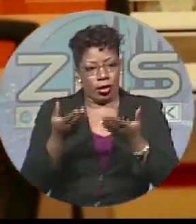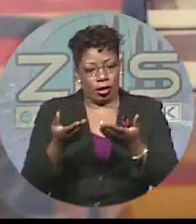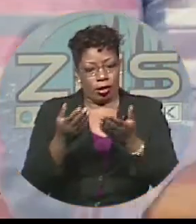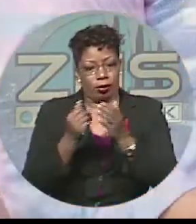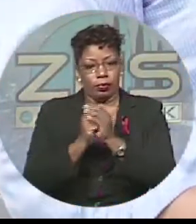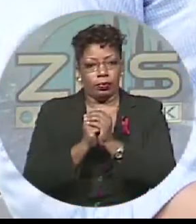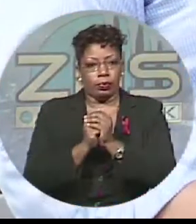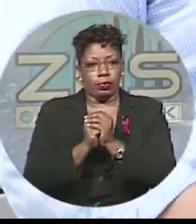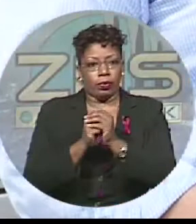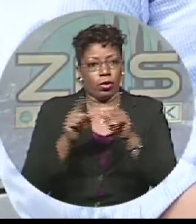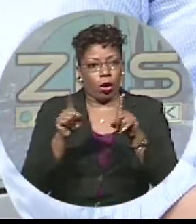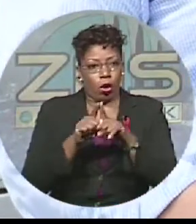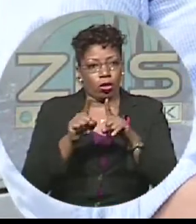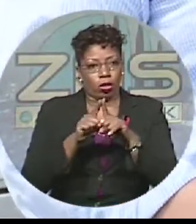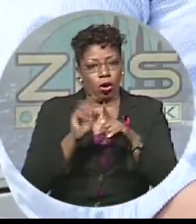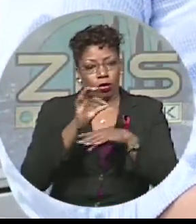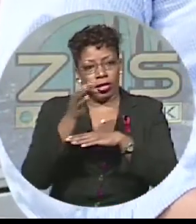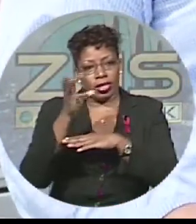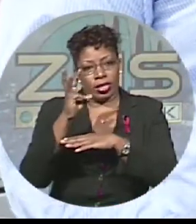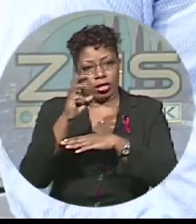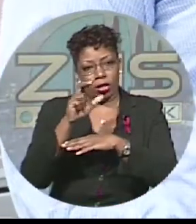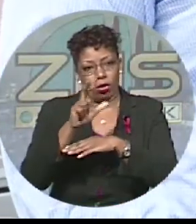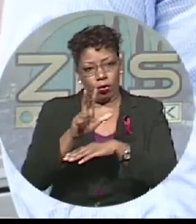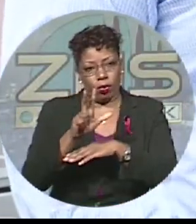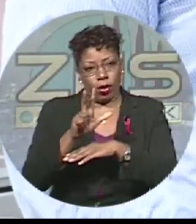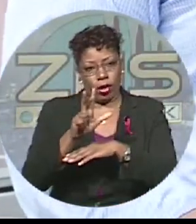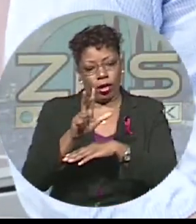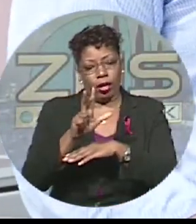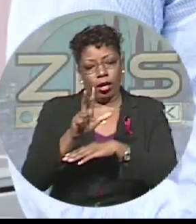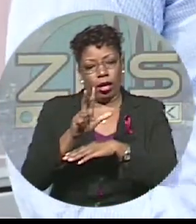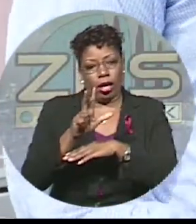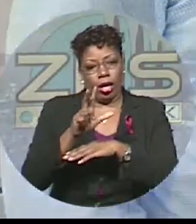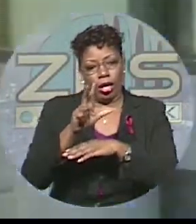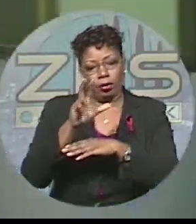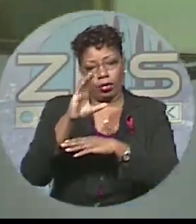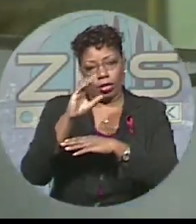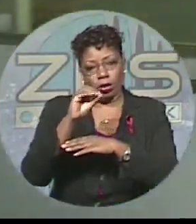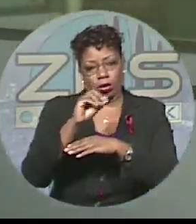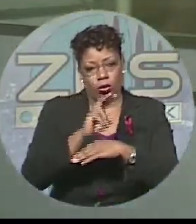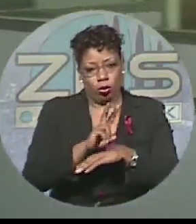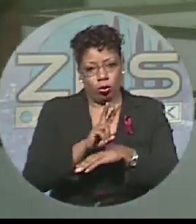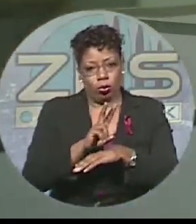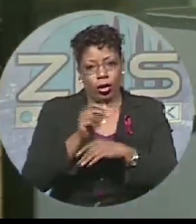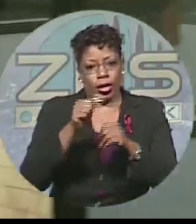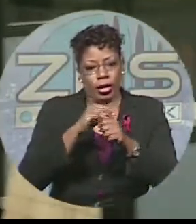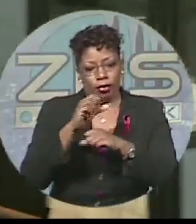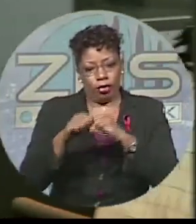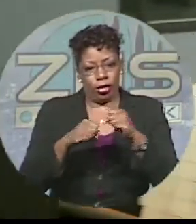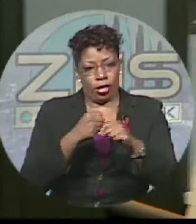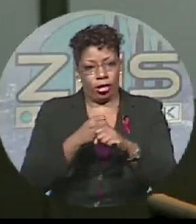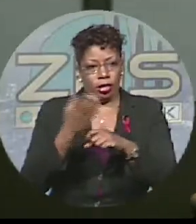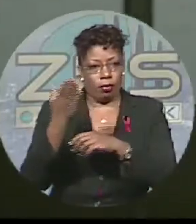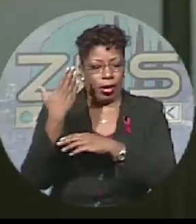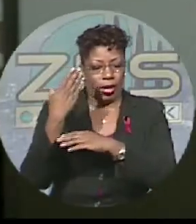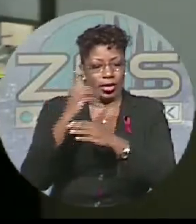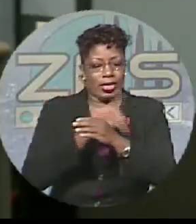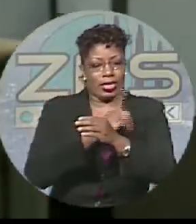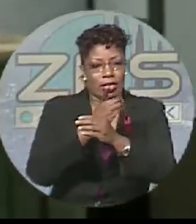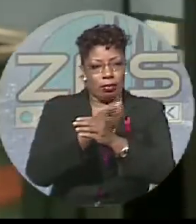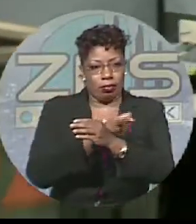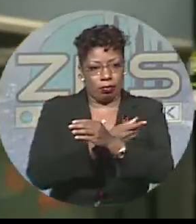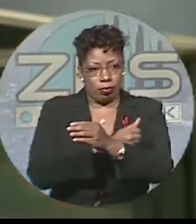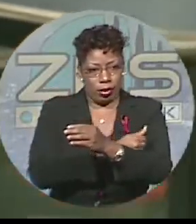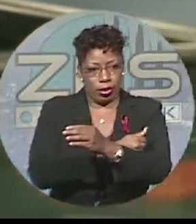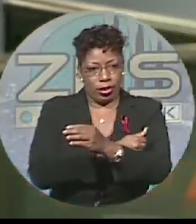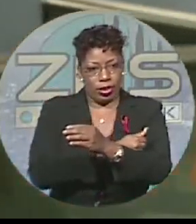offset 63,000 tons of CO2 every year. With the passage of the recent disability bill, the building